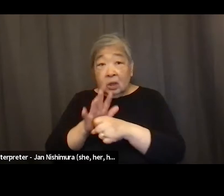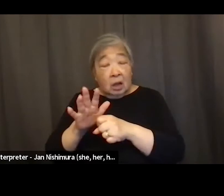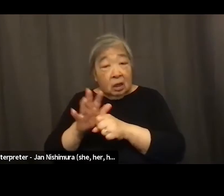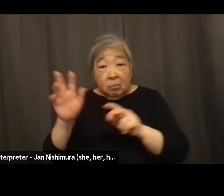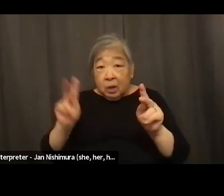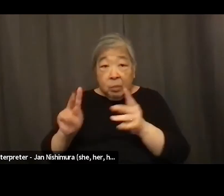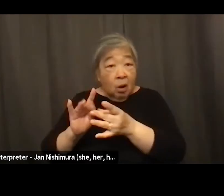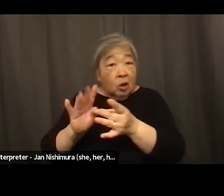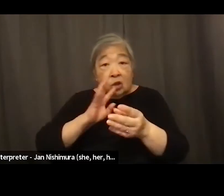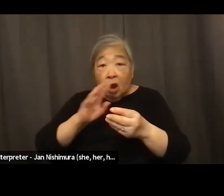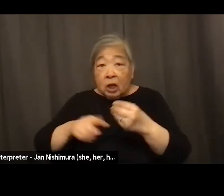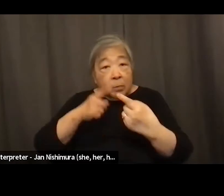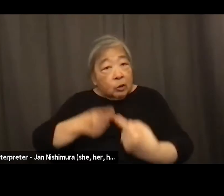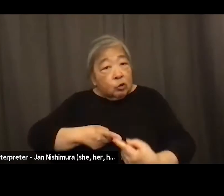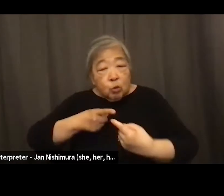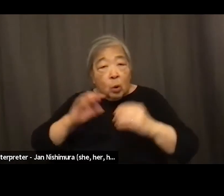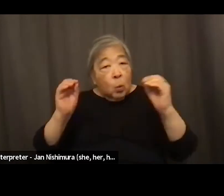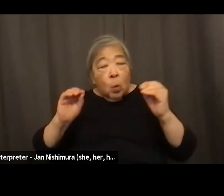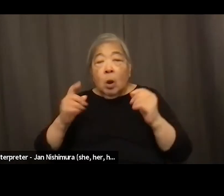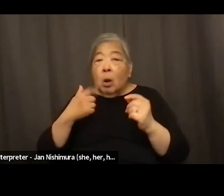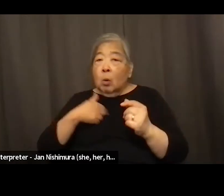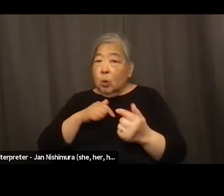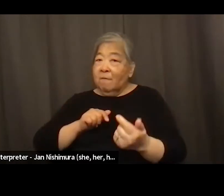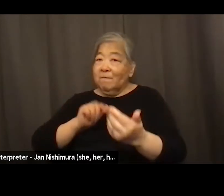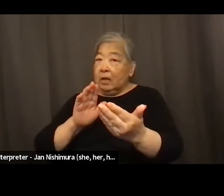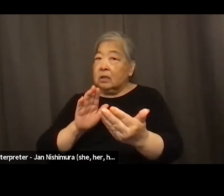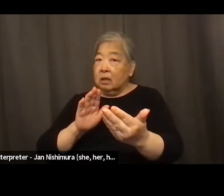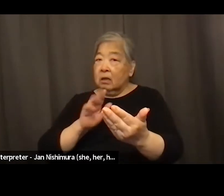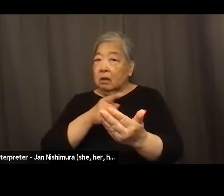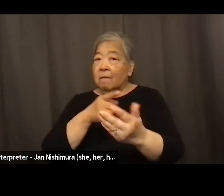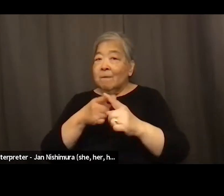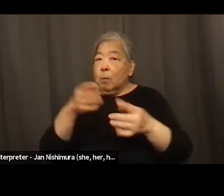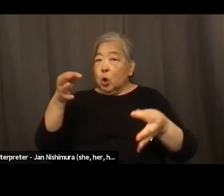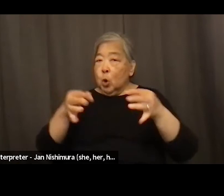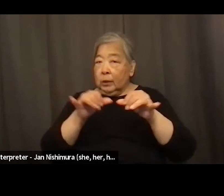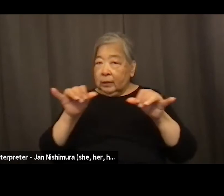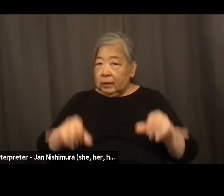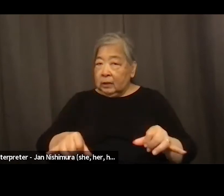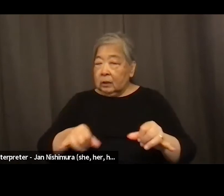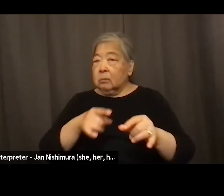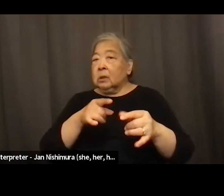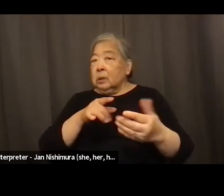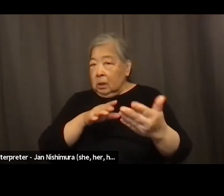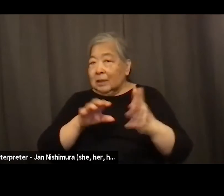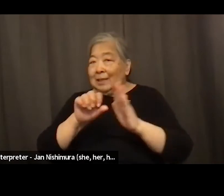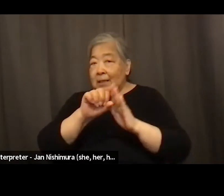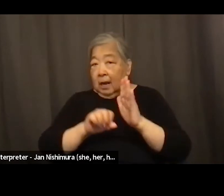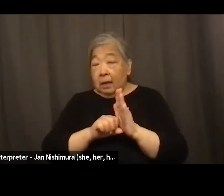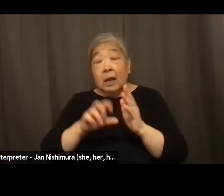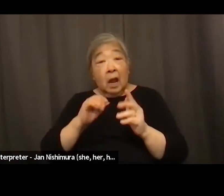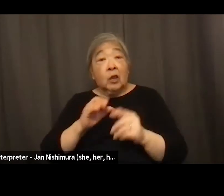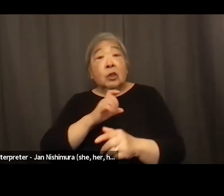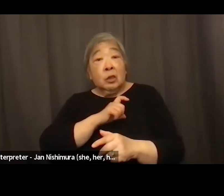talking about the struggle we are facing against the court system, against the state, and against the